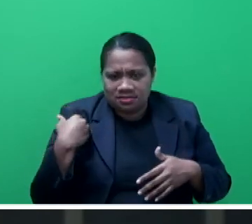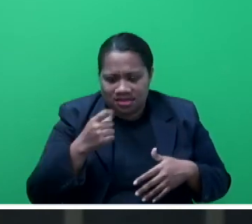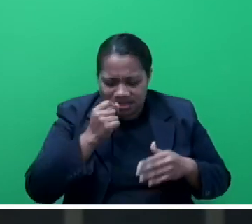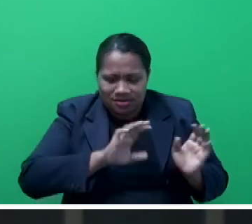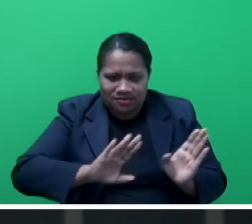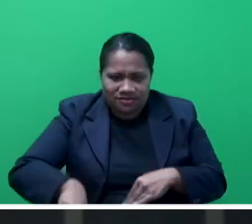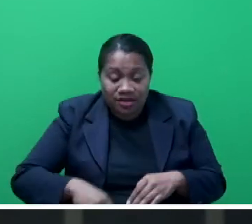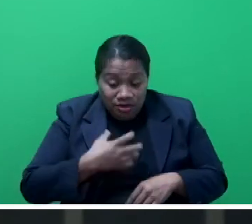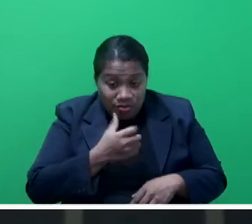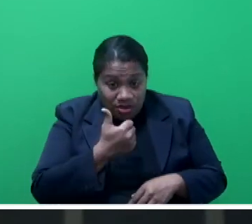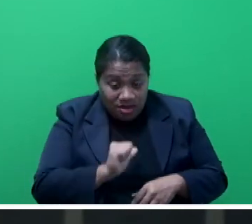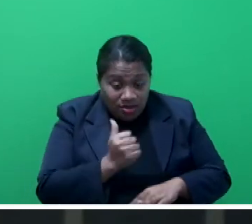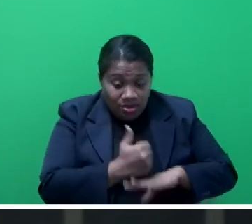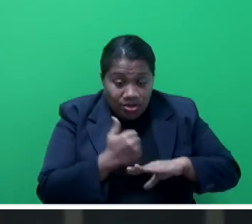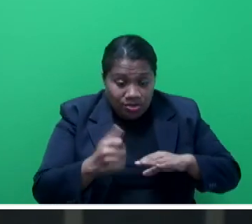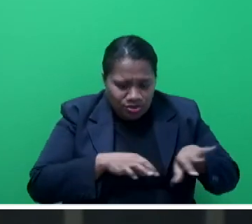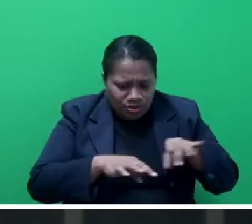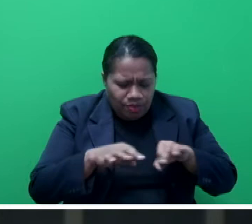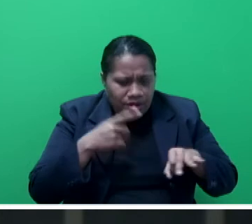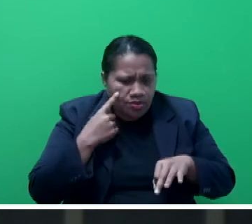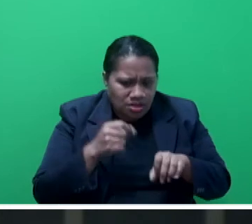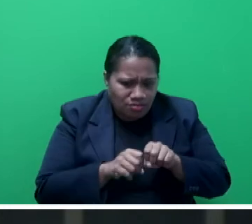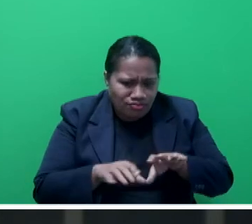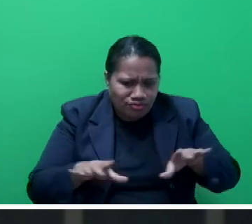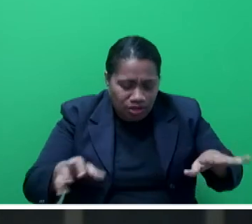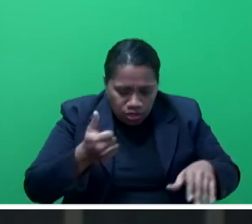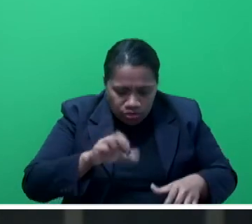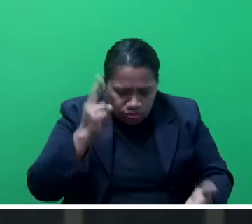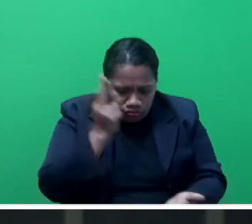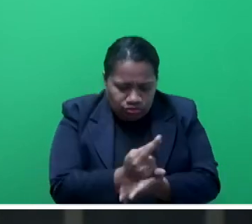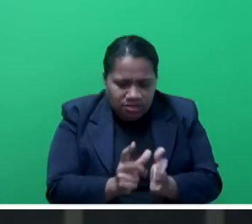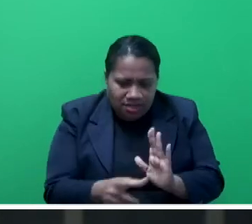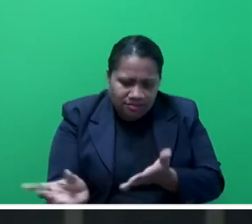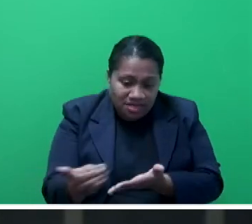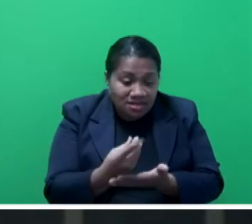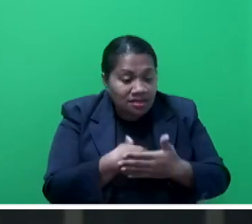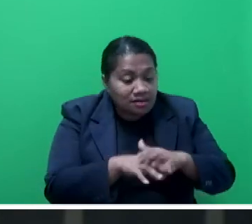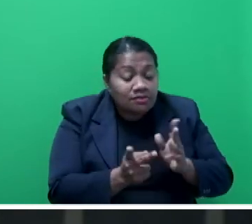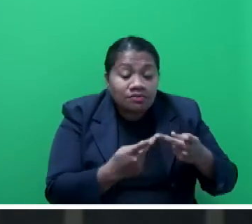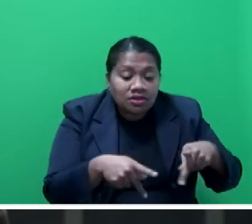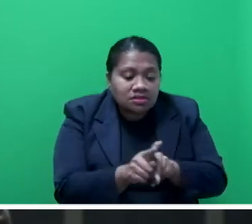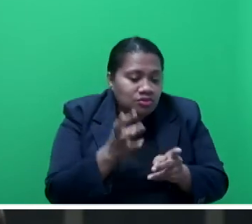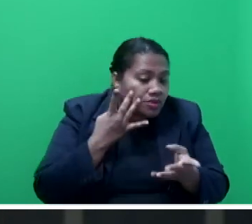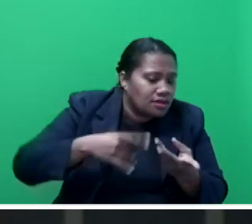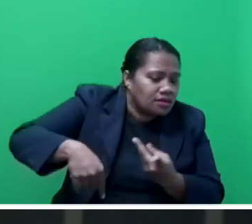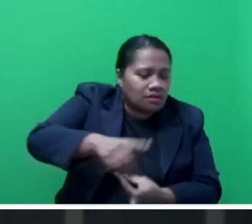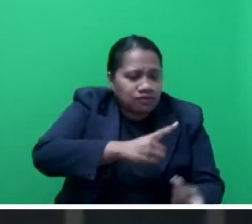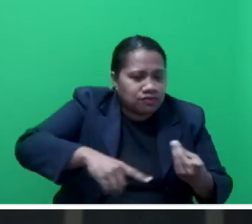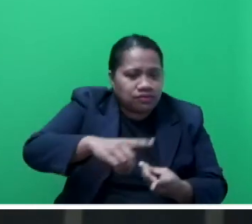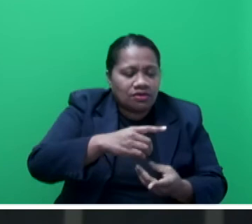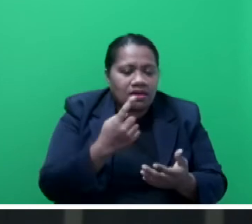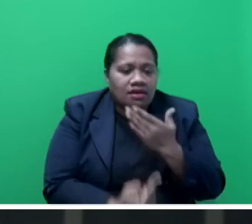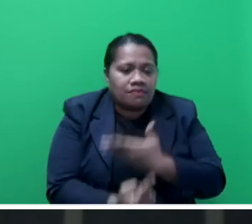the authority to plan water distribution using real-time data in required areas in times of disaster. The